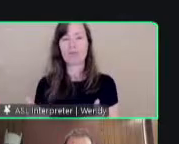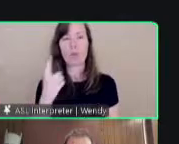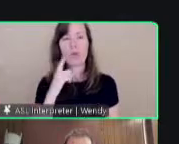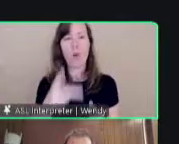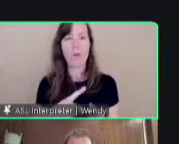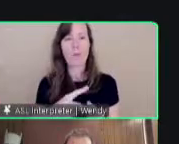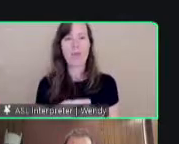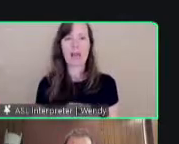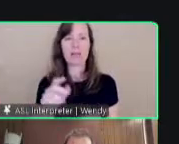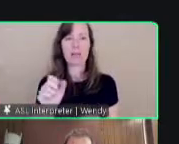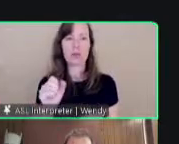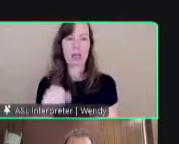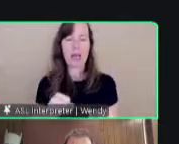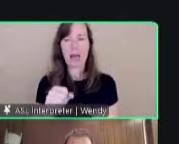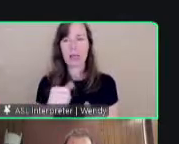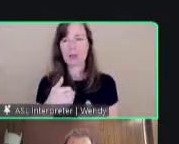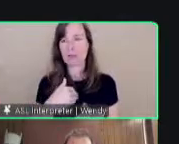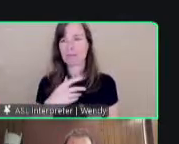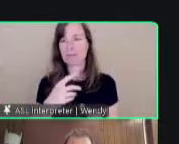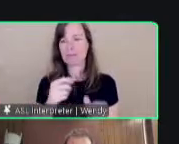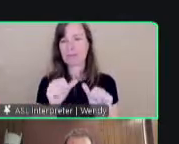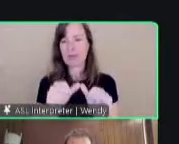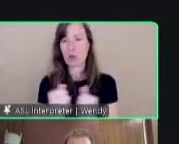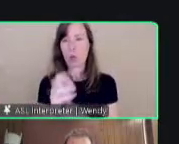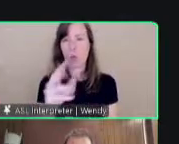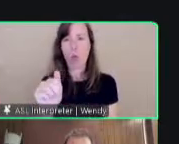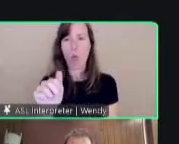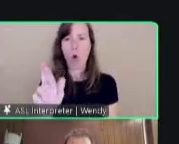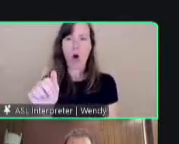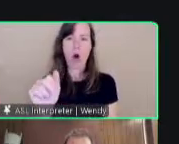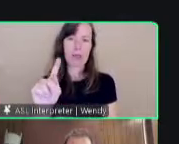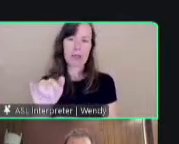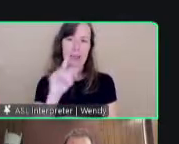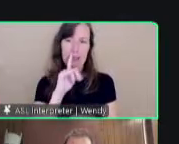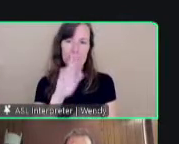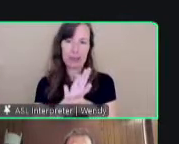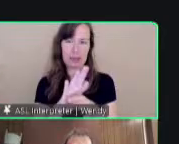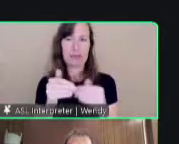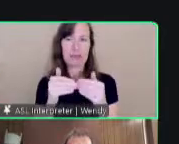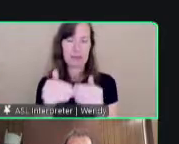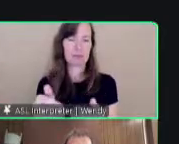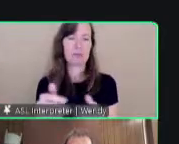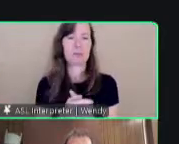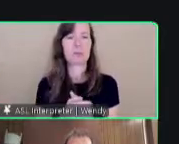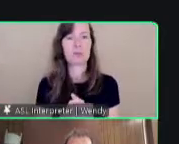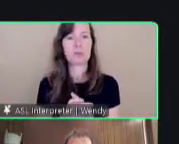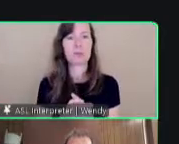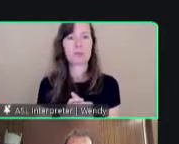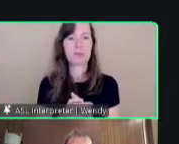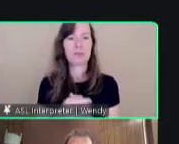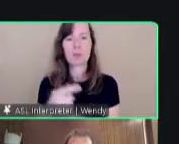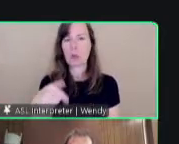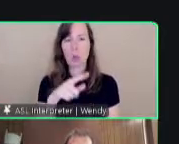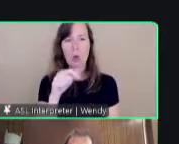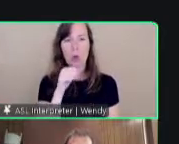our warranties intact. Additionally, to some of these large equipments, we do not have the in-house